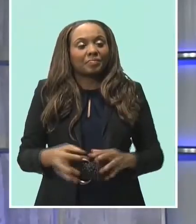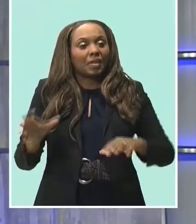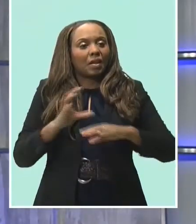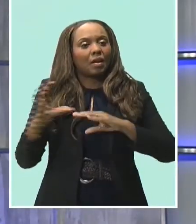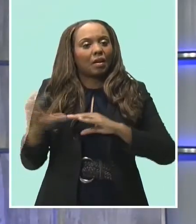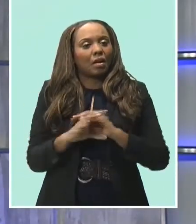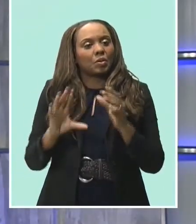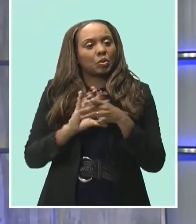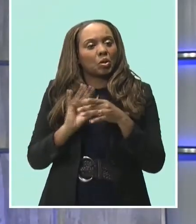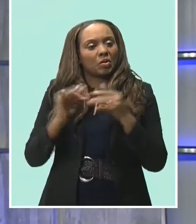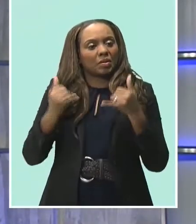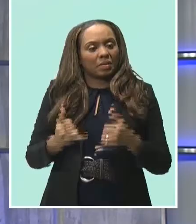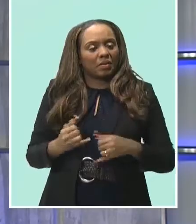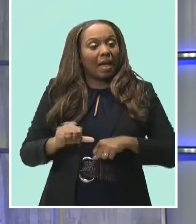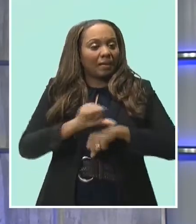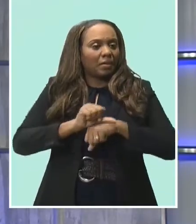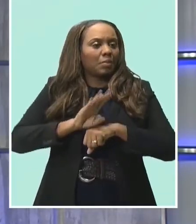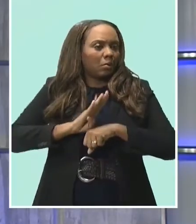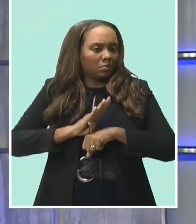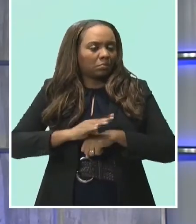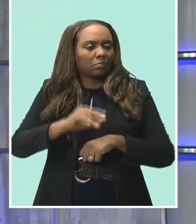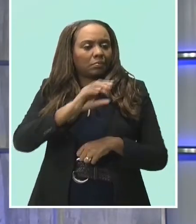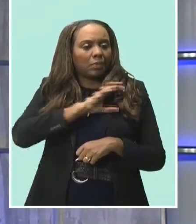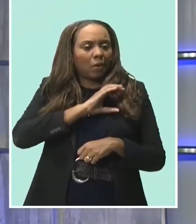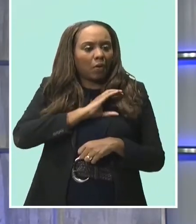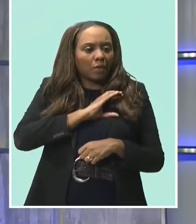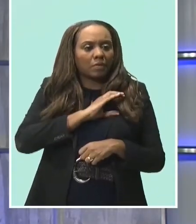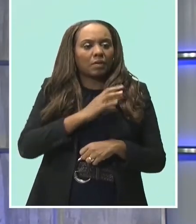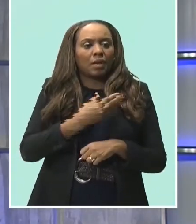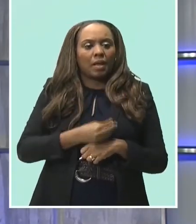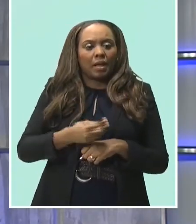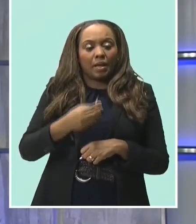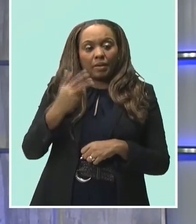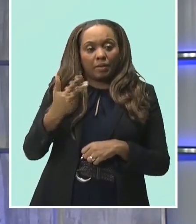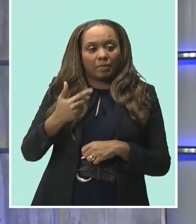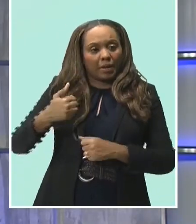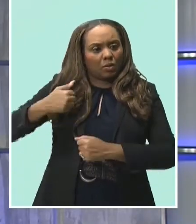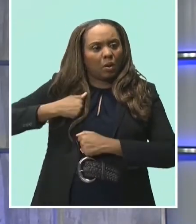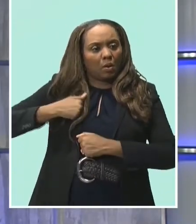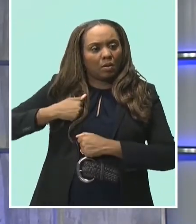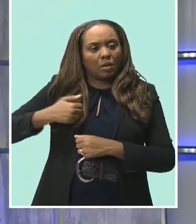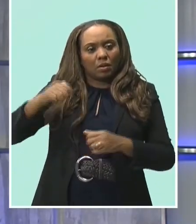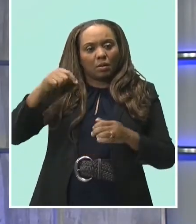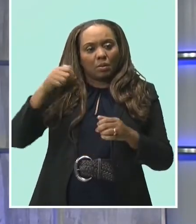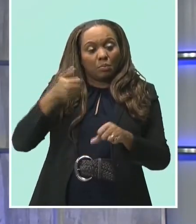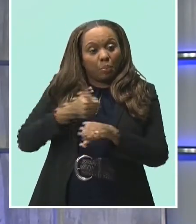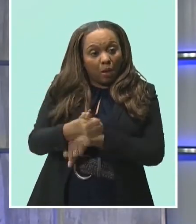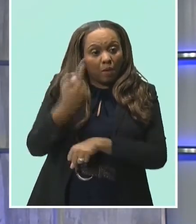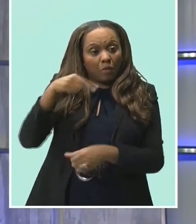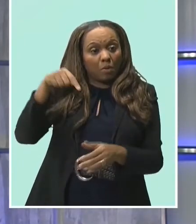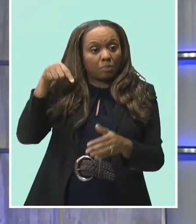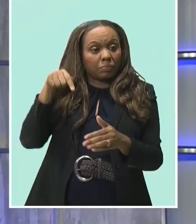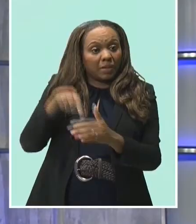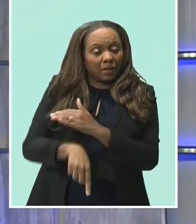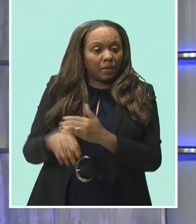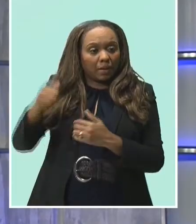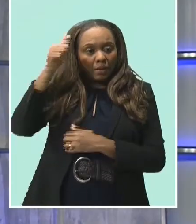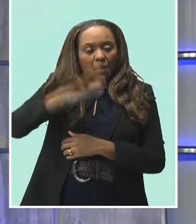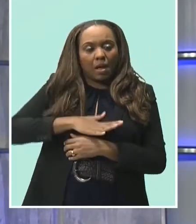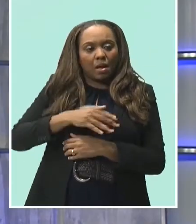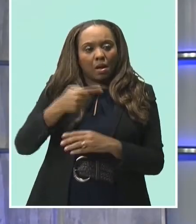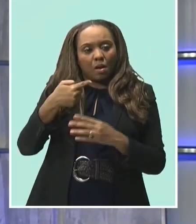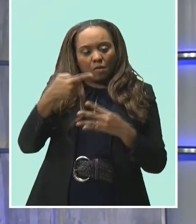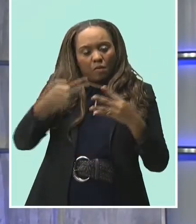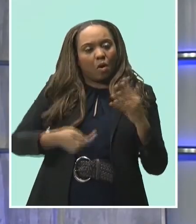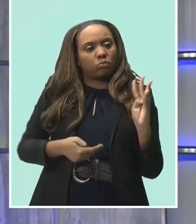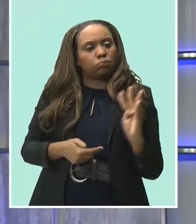Checking in with our regional neighbors now. In Antigua and Barbuda, the police officer and 3 soldiers charged with the murder of a man appeared in court